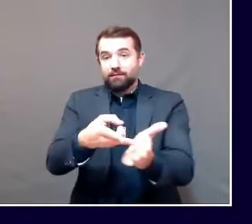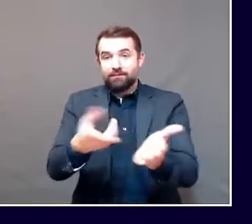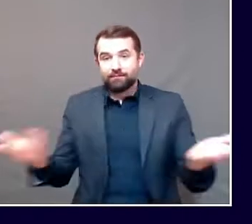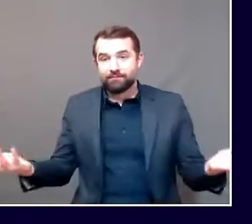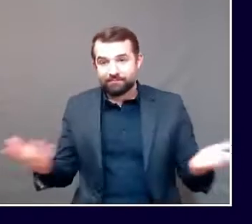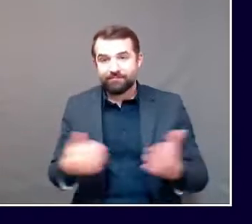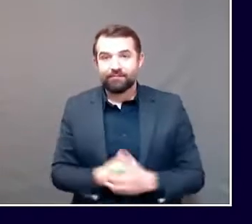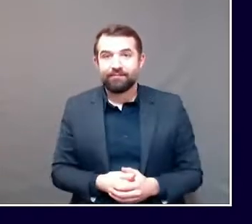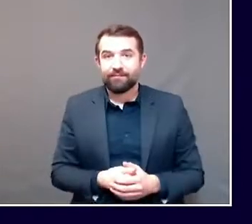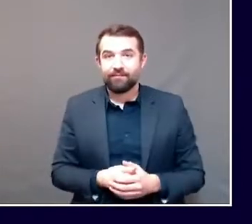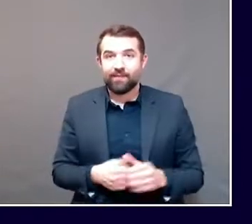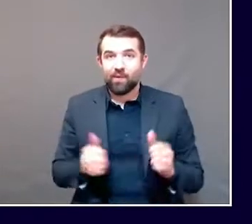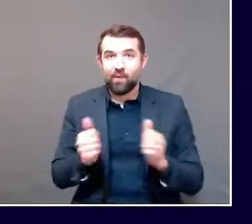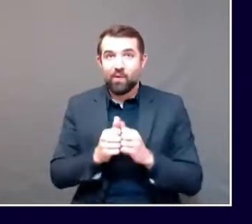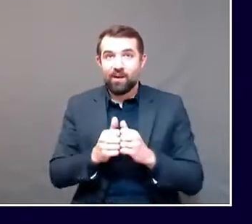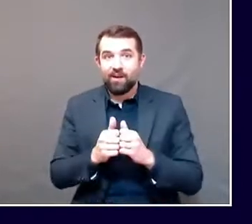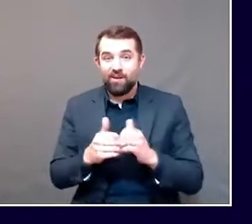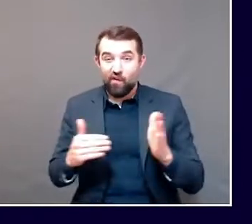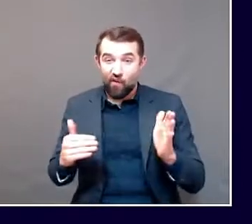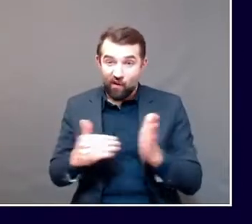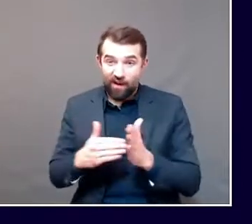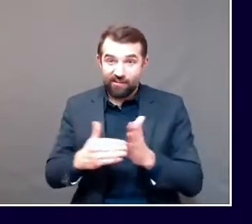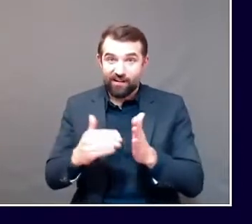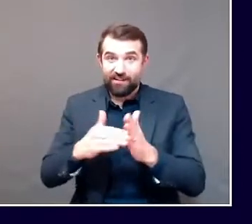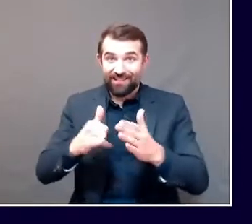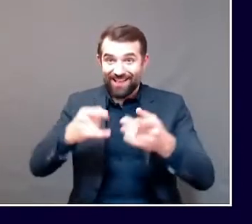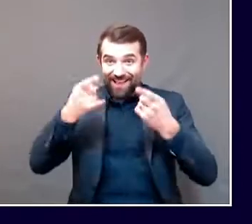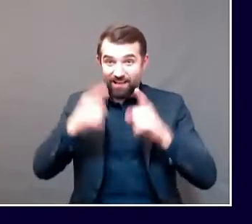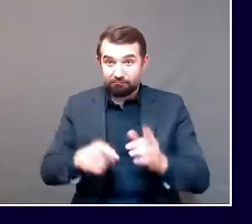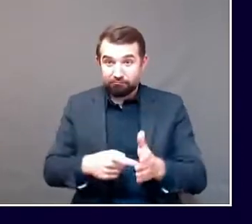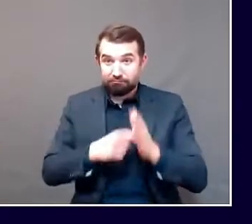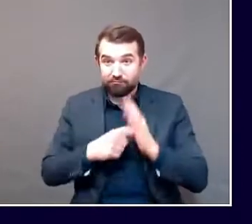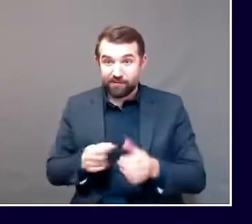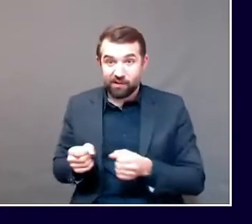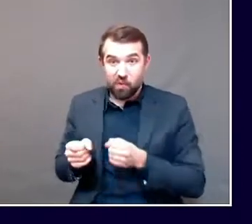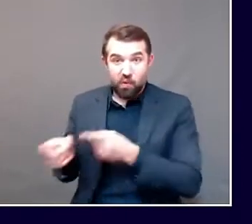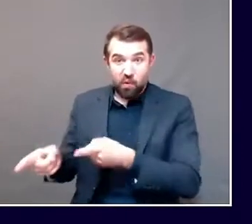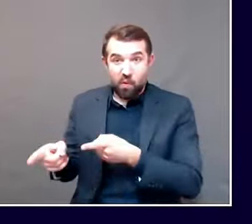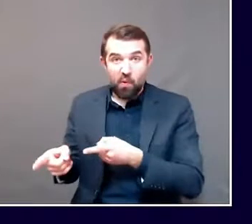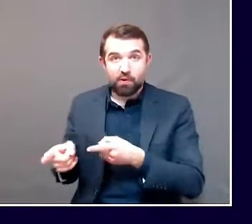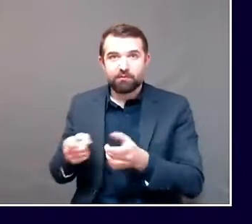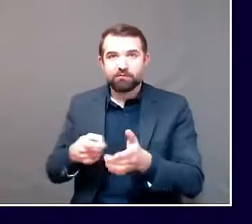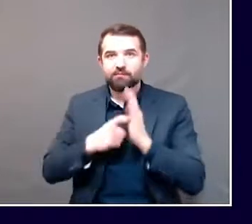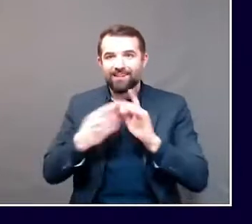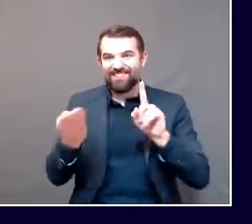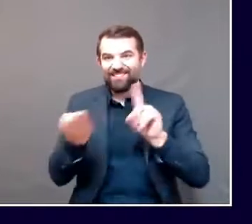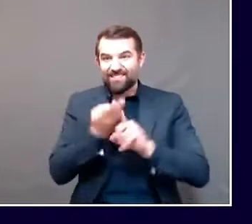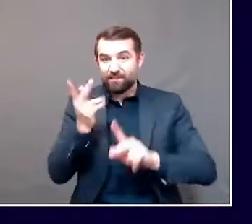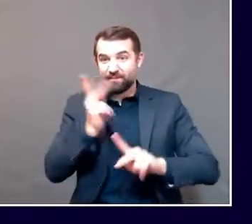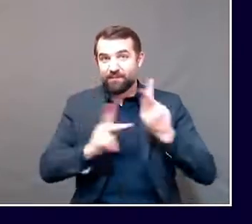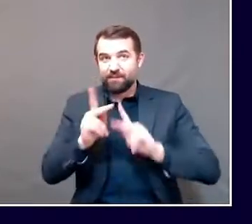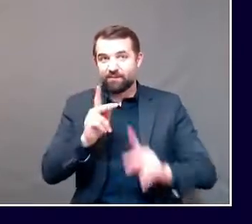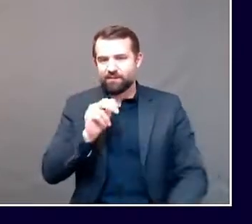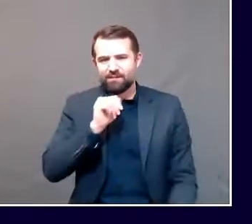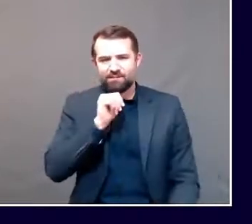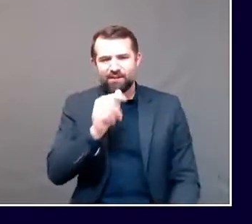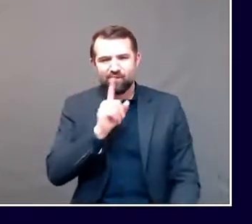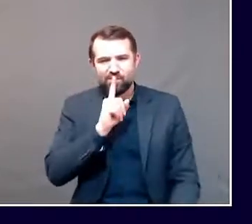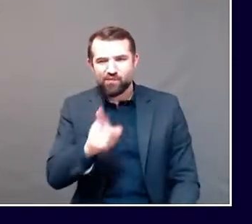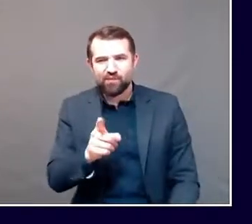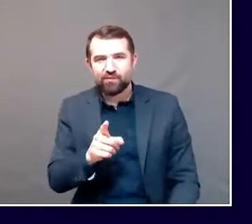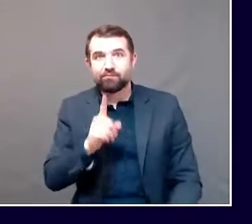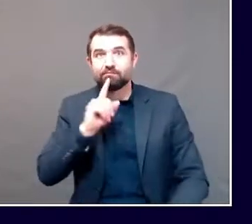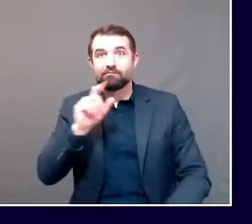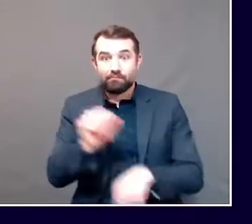or the commonality of that. I've seen those reports too, and how they've had to scramble to go out in the street and find folks. I'm not aware